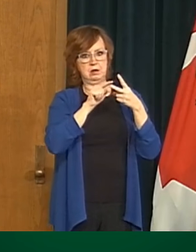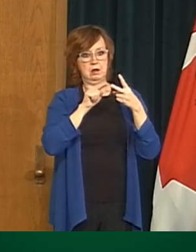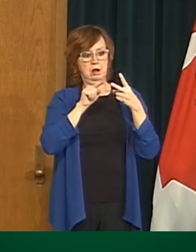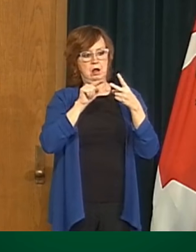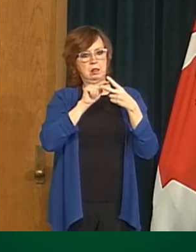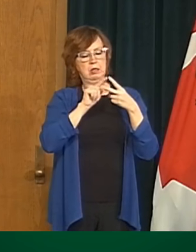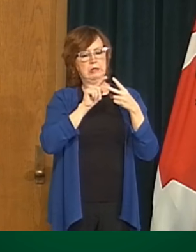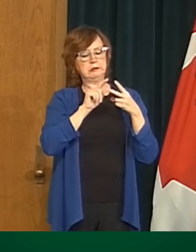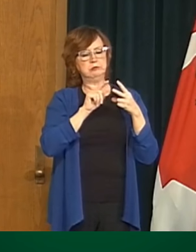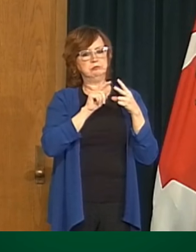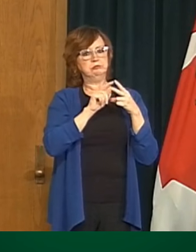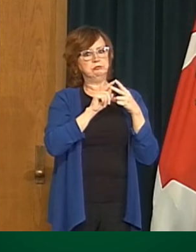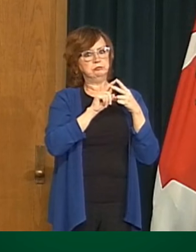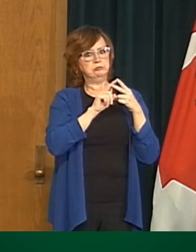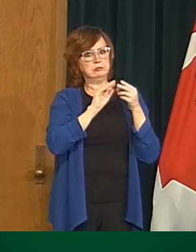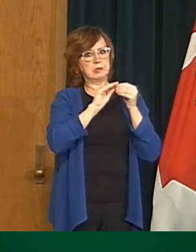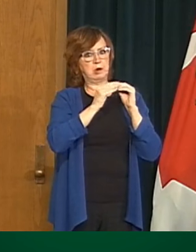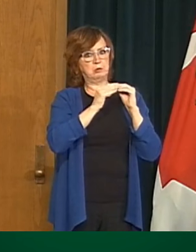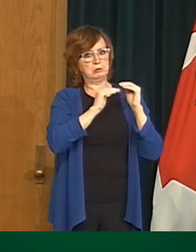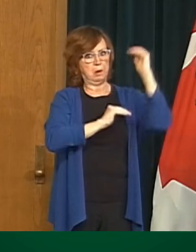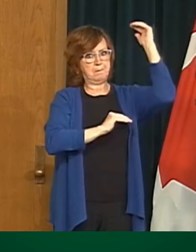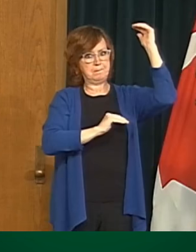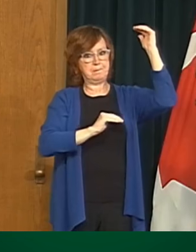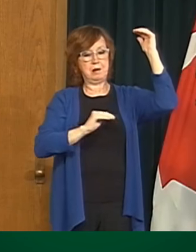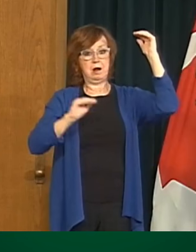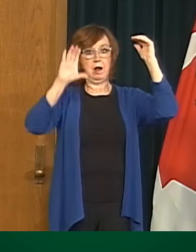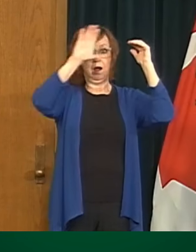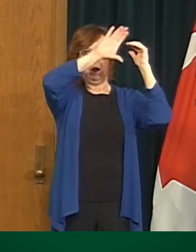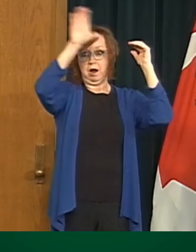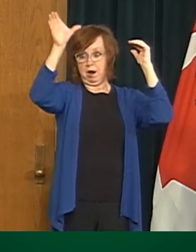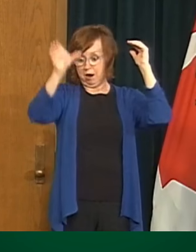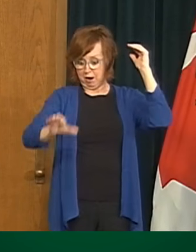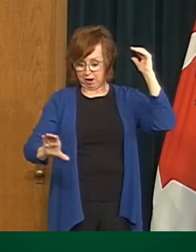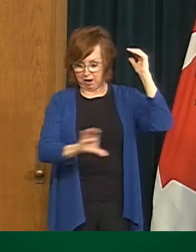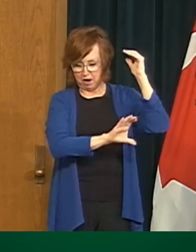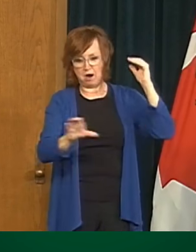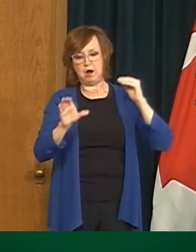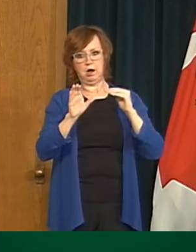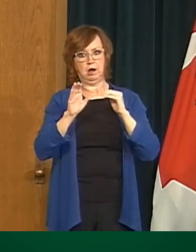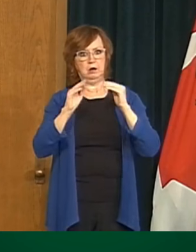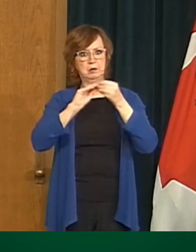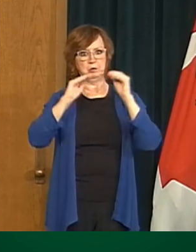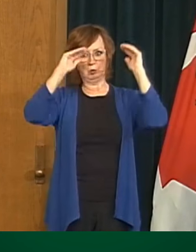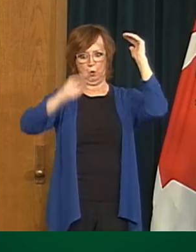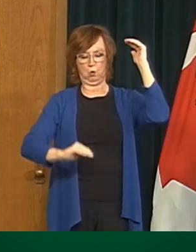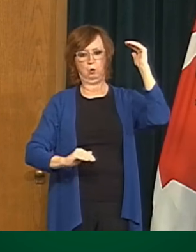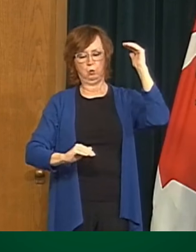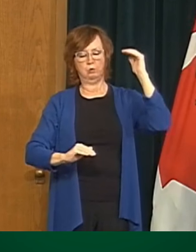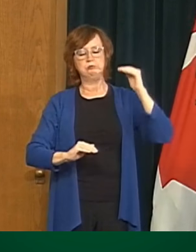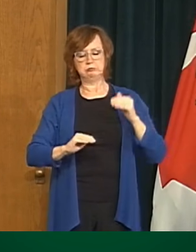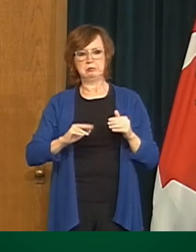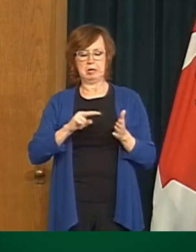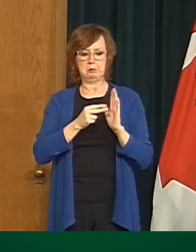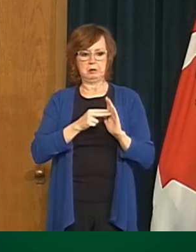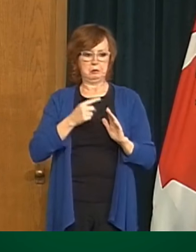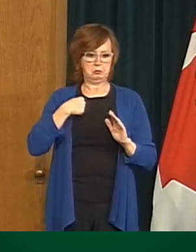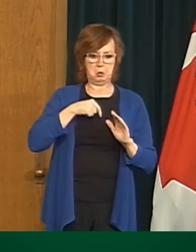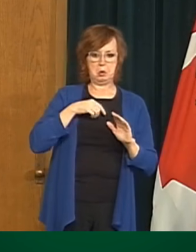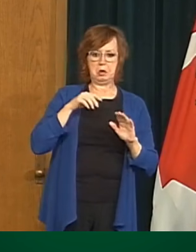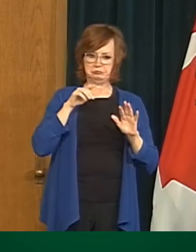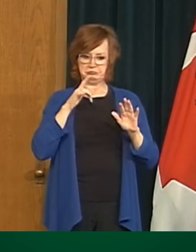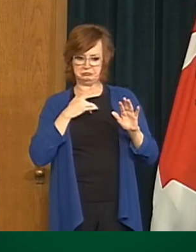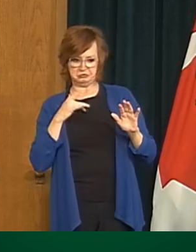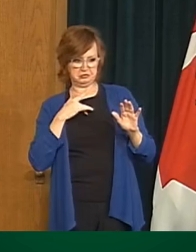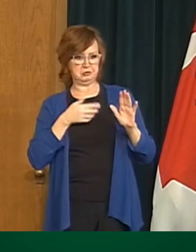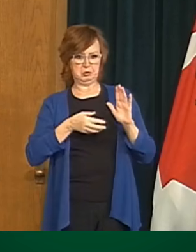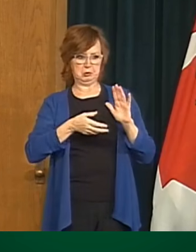rest of Saskatchewan, which enables us to proceed with the reopening Saskatchewan plan. For the rest of the province, there'll be a review